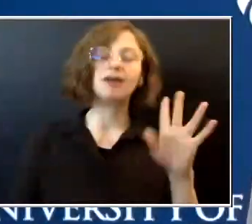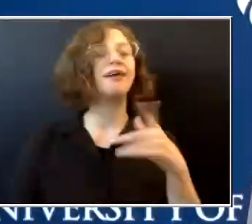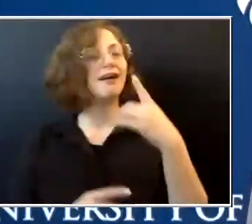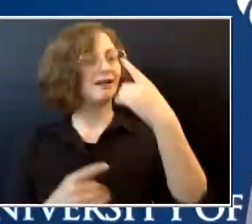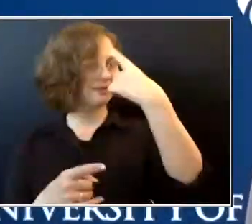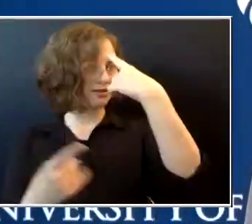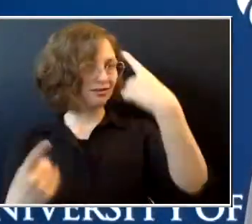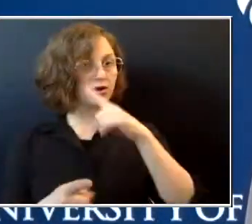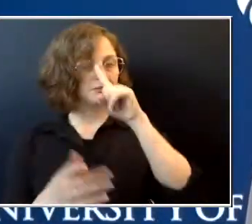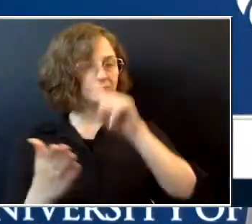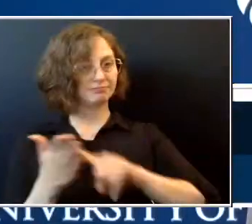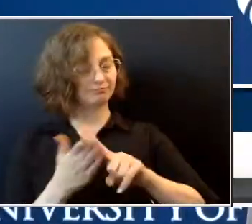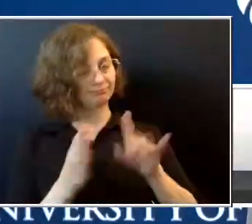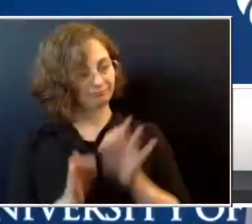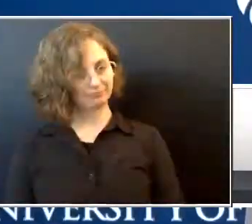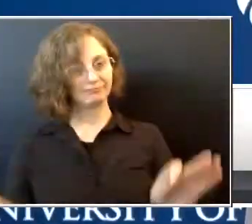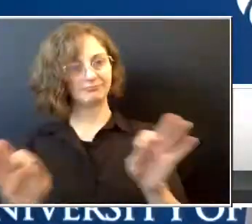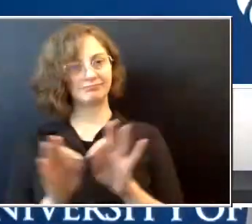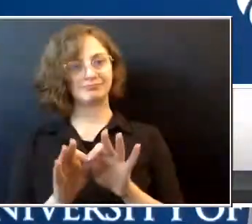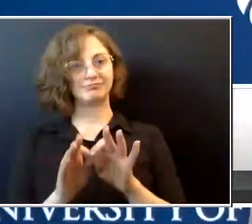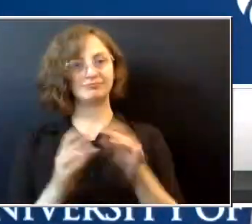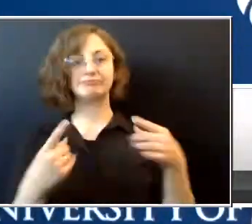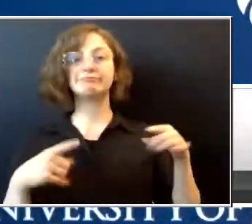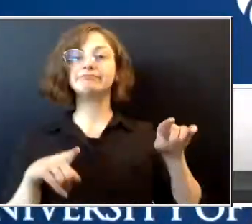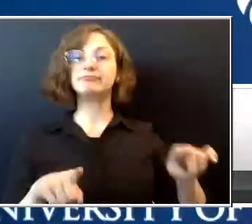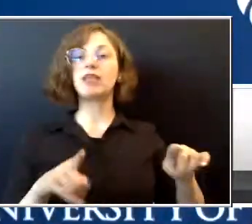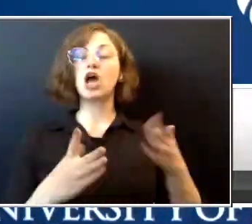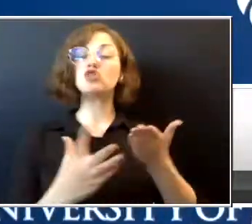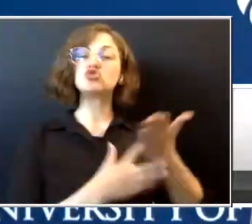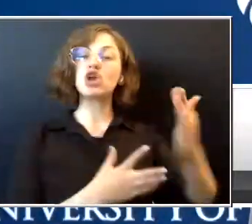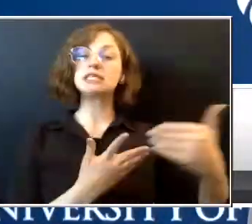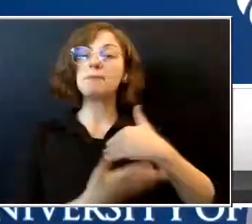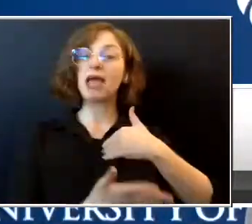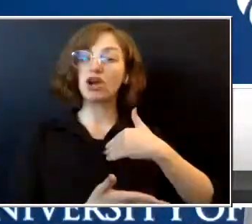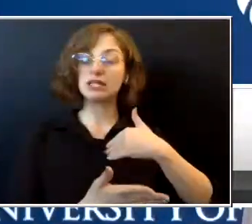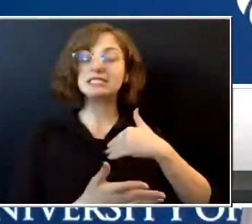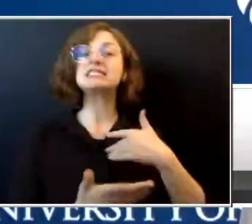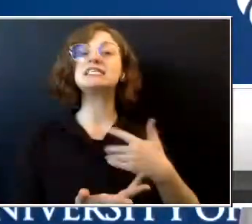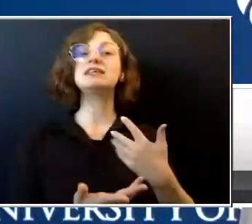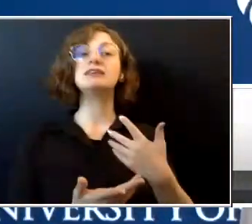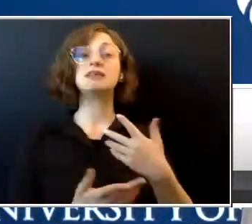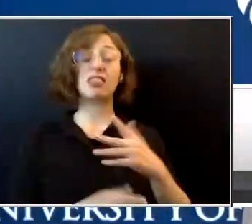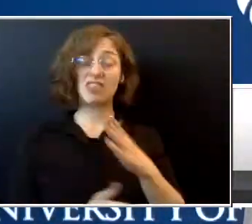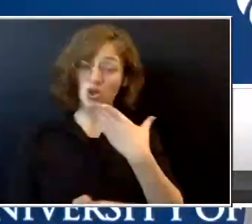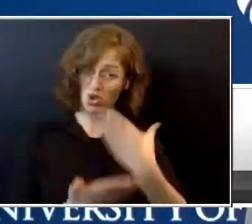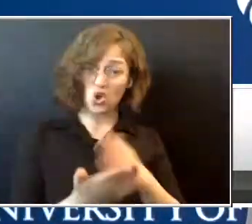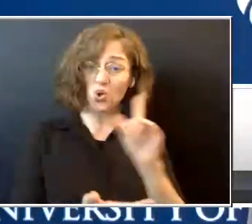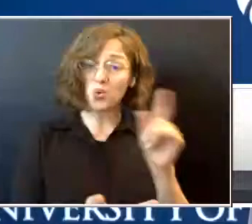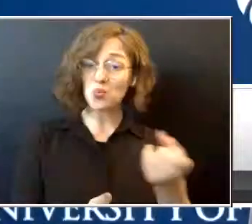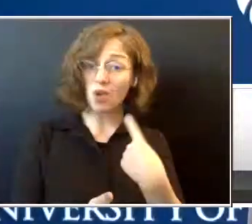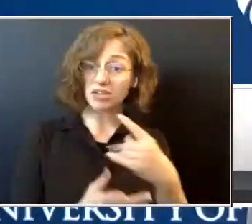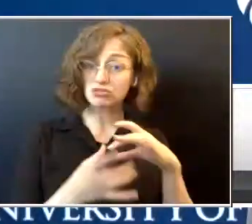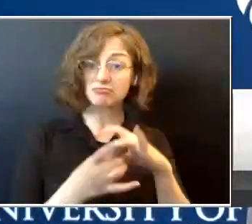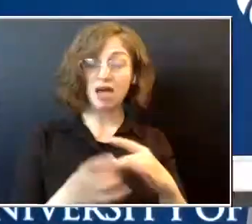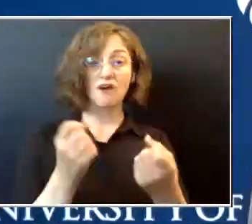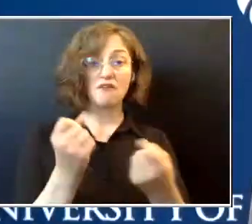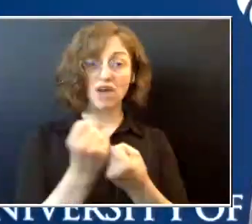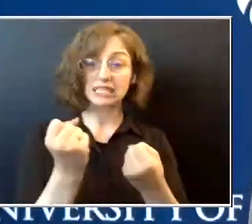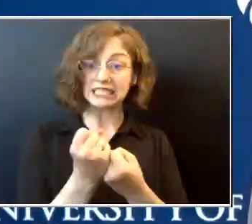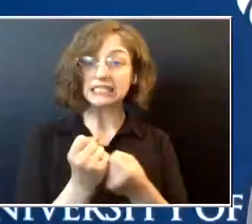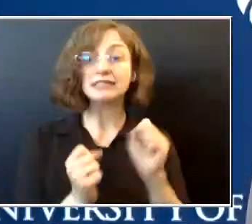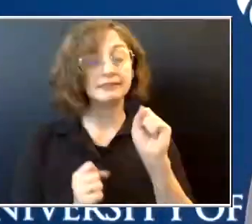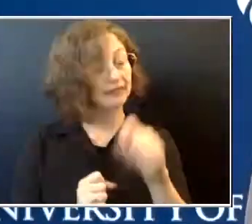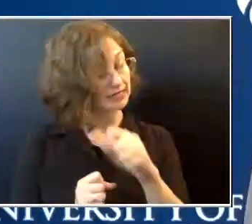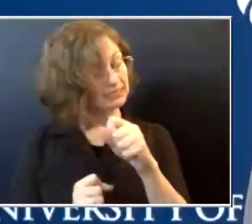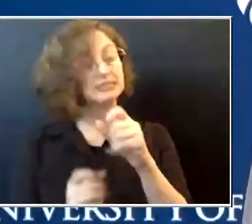along with that, is the transparency. And that was a very good question about funding. It is always important to understand where funding comes from. We